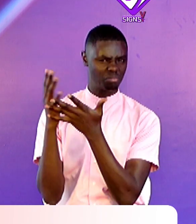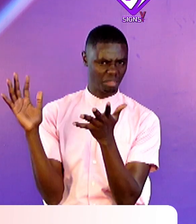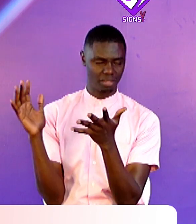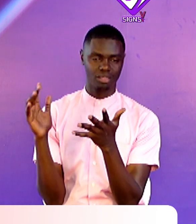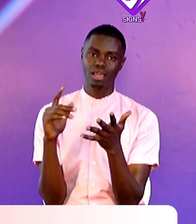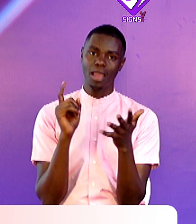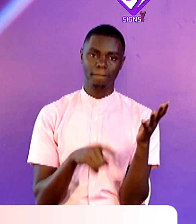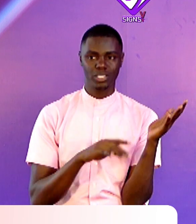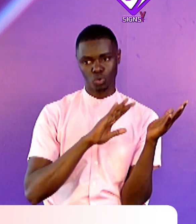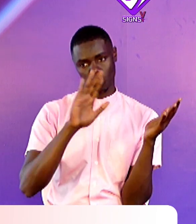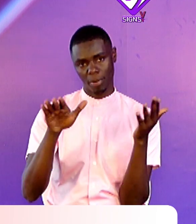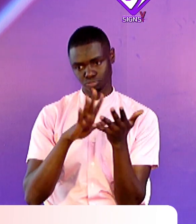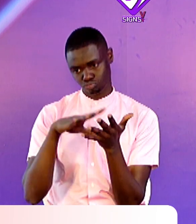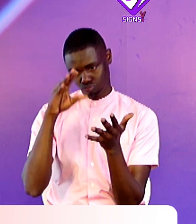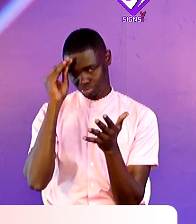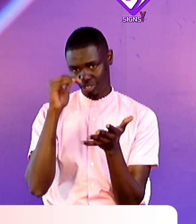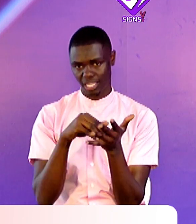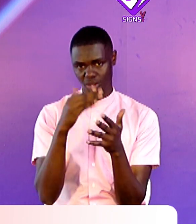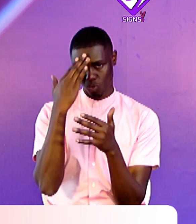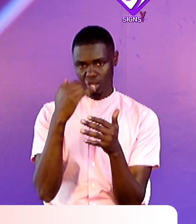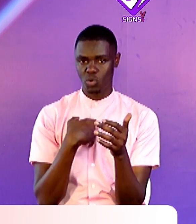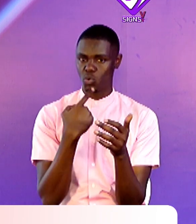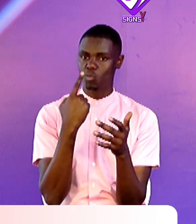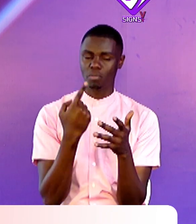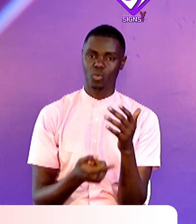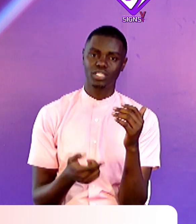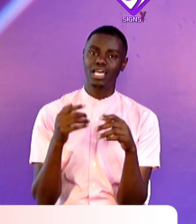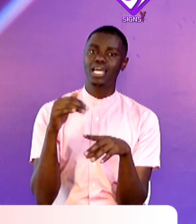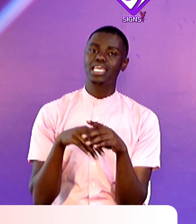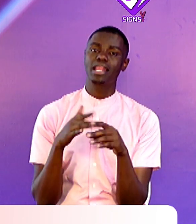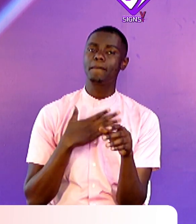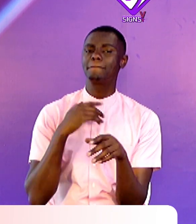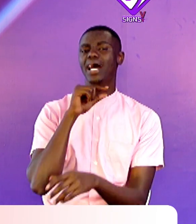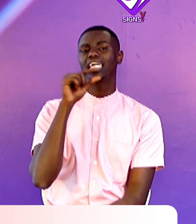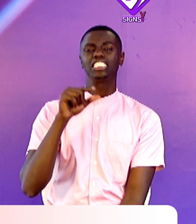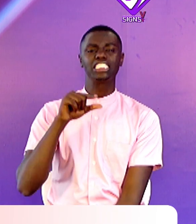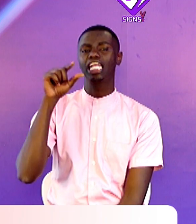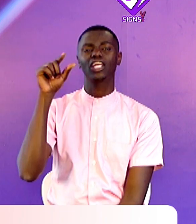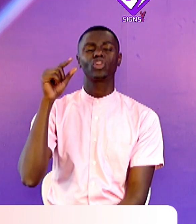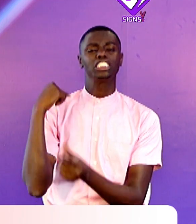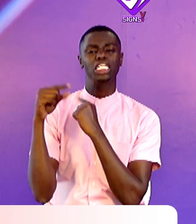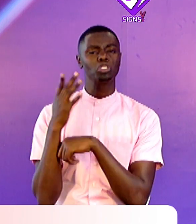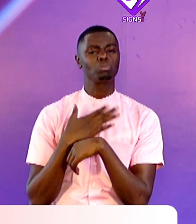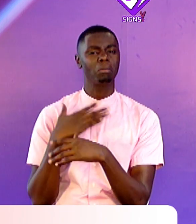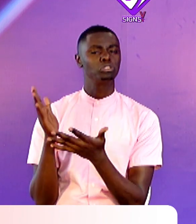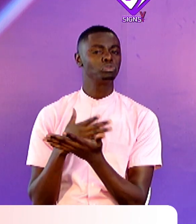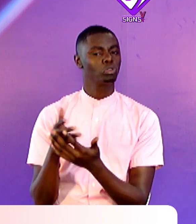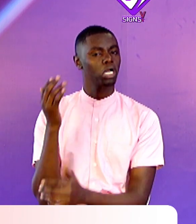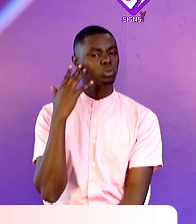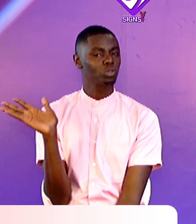go back for the lesson because I was telling them, in my generation, we used not to sing that song. Yes. Yeah,